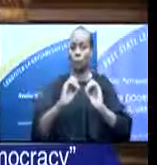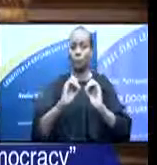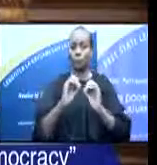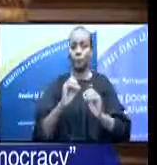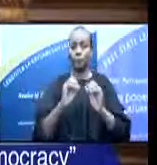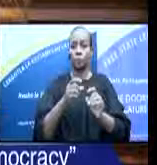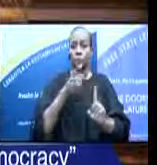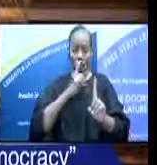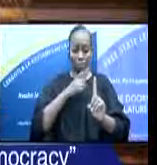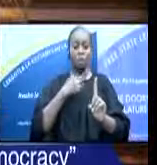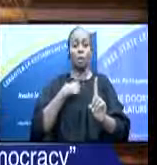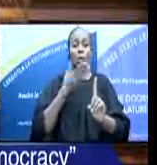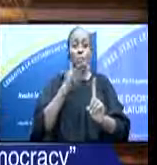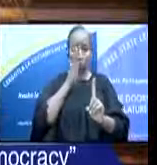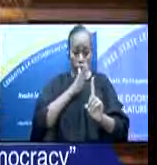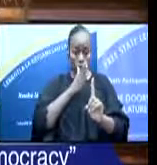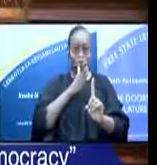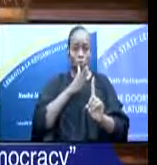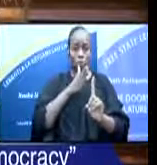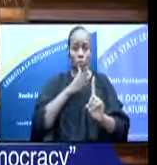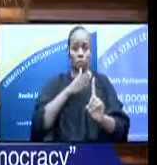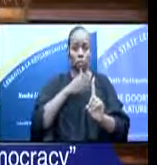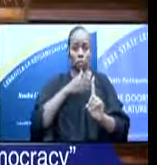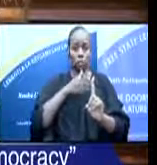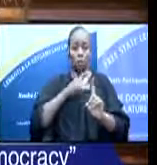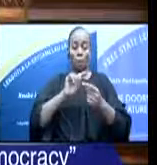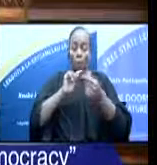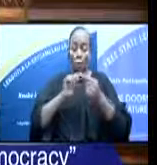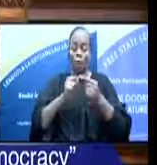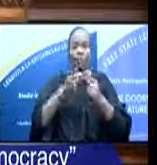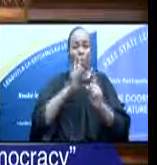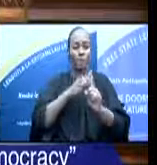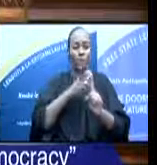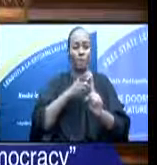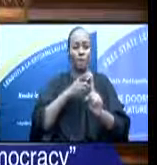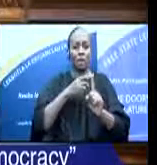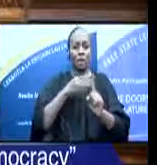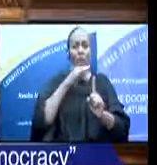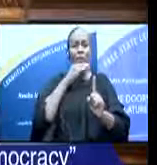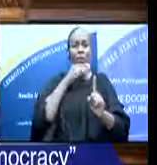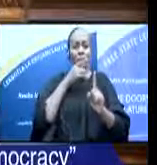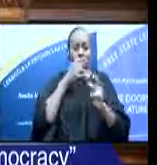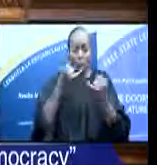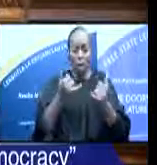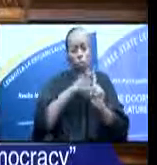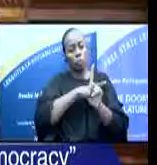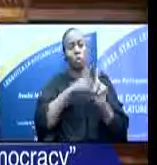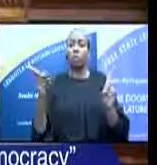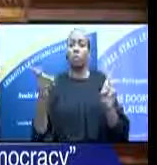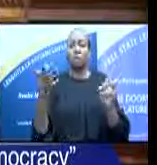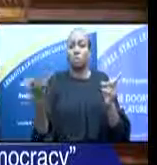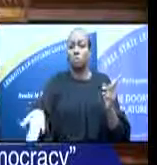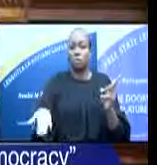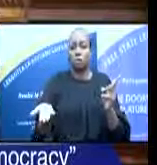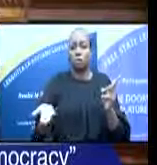I'm talking to you. I'm waiting for the point of order you want to raise. What you raised is not a point of order.